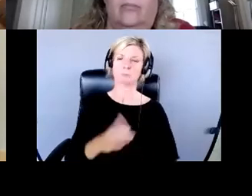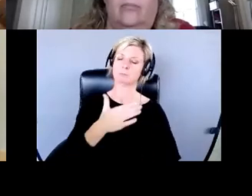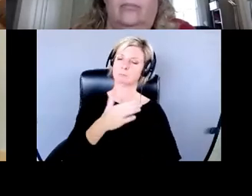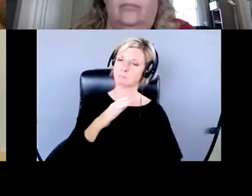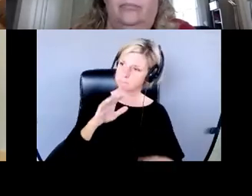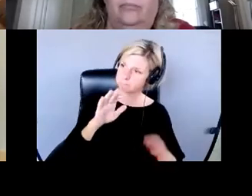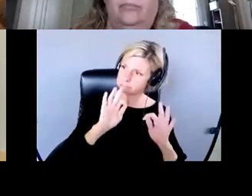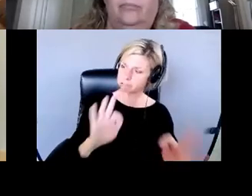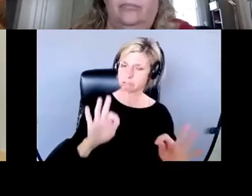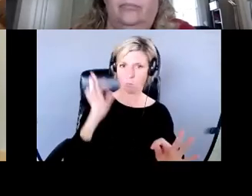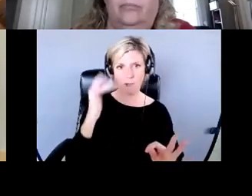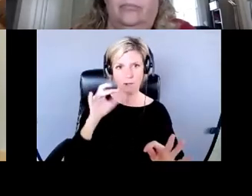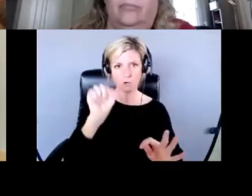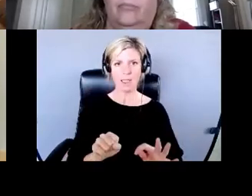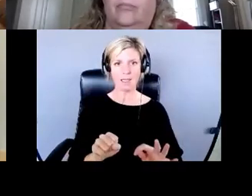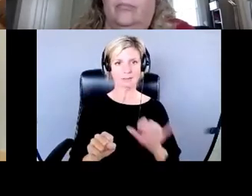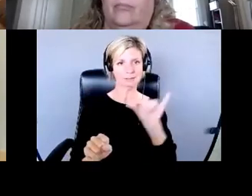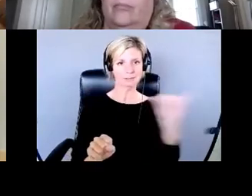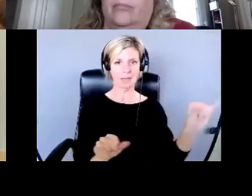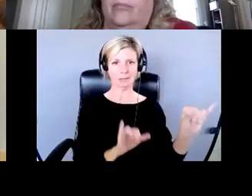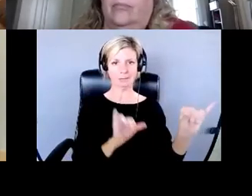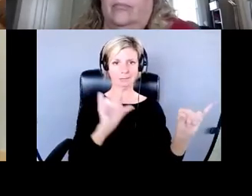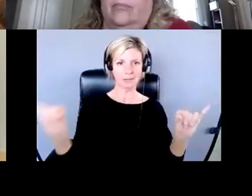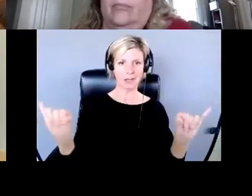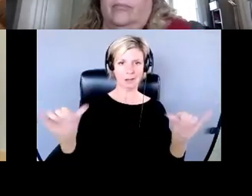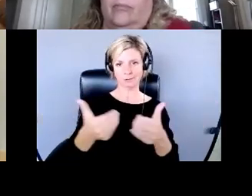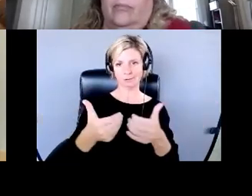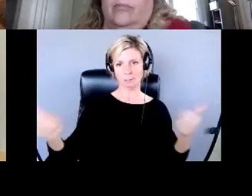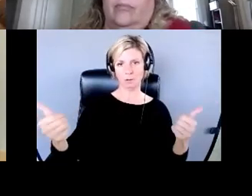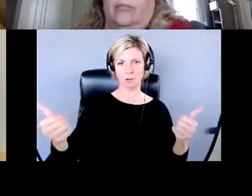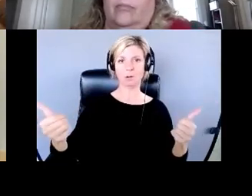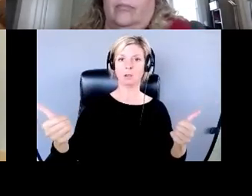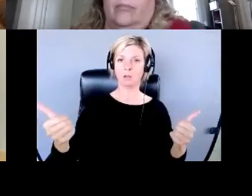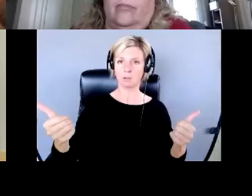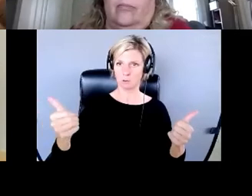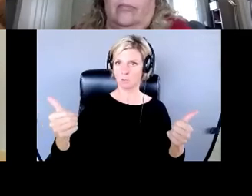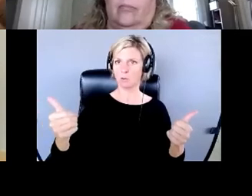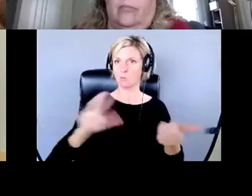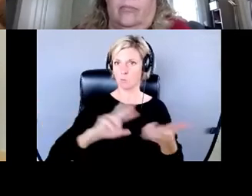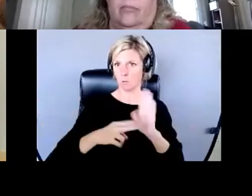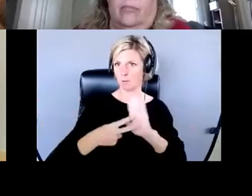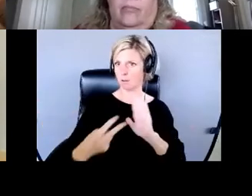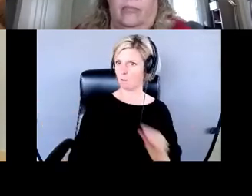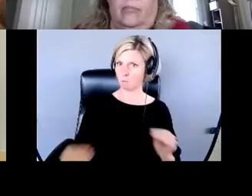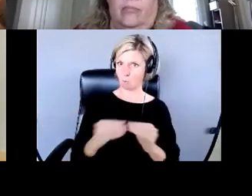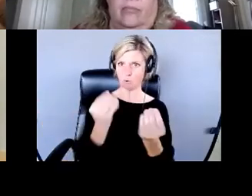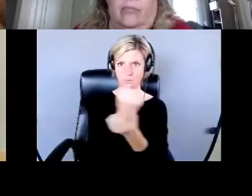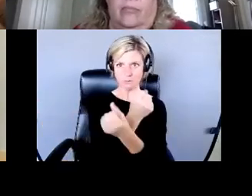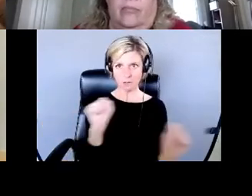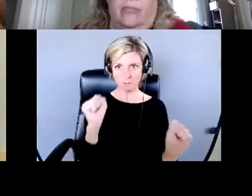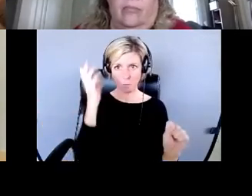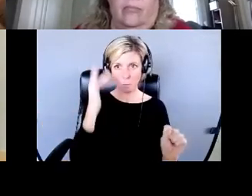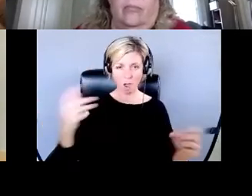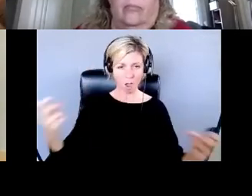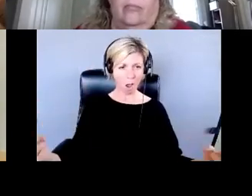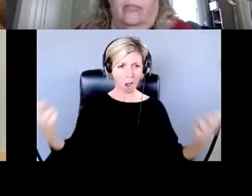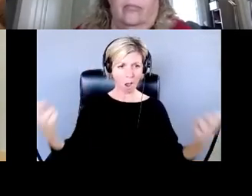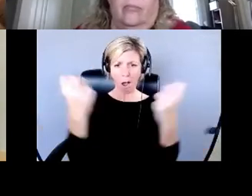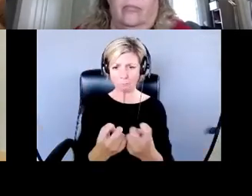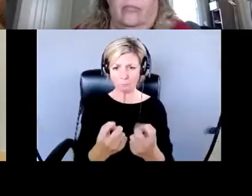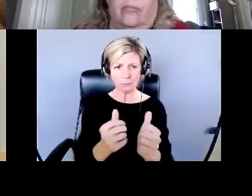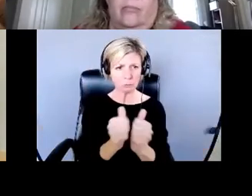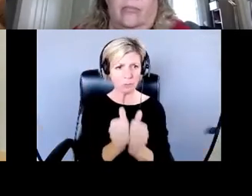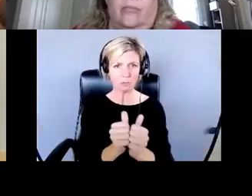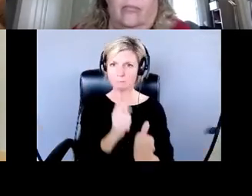provides a safety and a security because you're not in the room with the person face to face. And I think just to add to